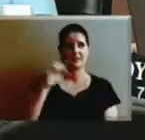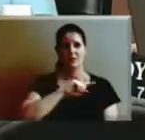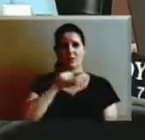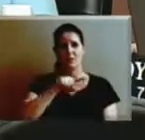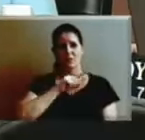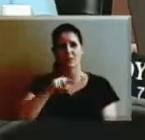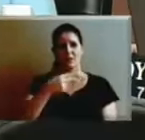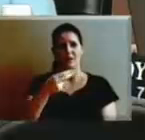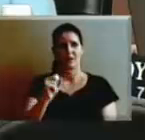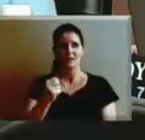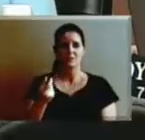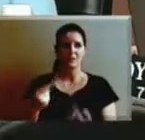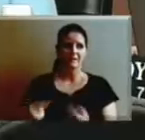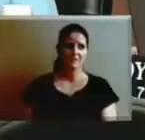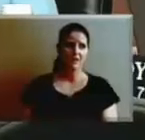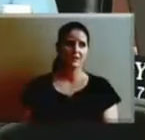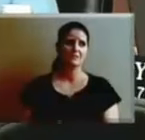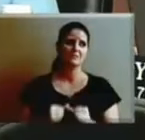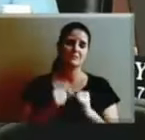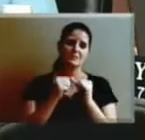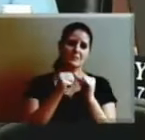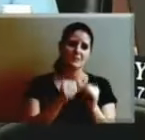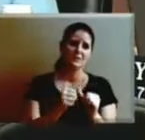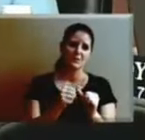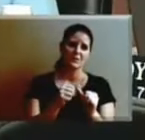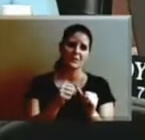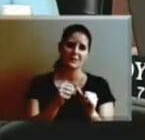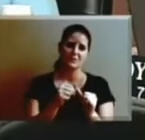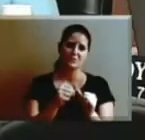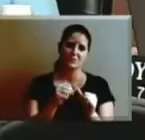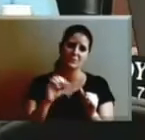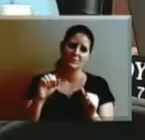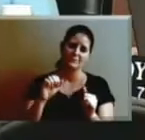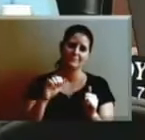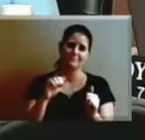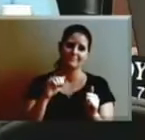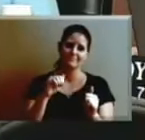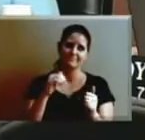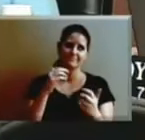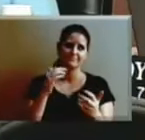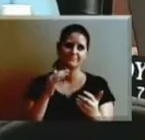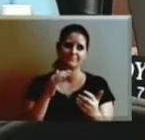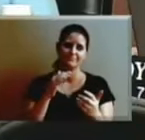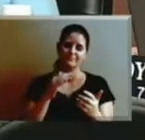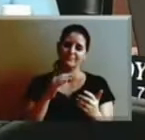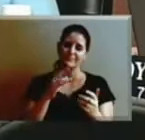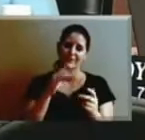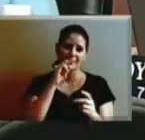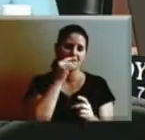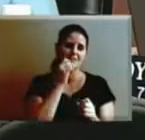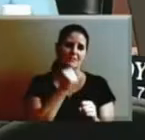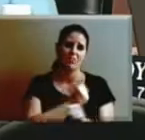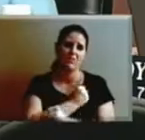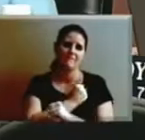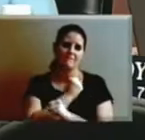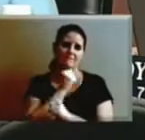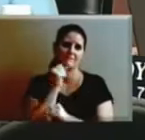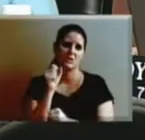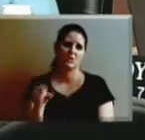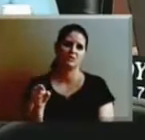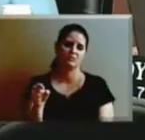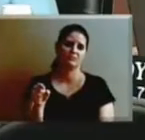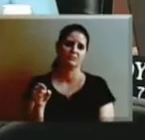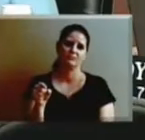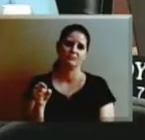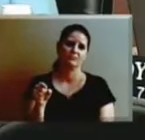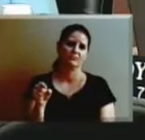following those kids all the way through to graduation. Kids love Ms. Goodwin, and it's just an